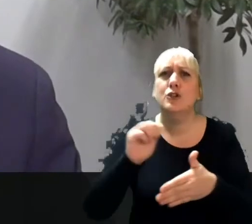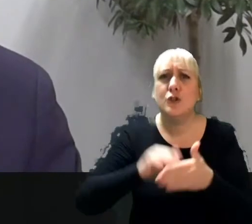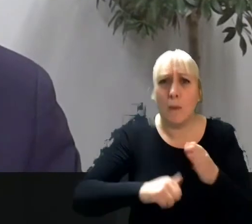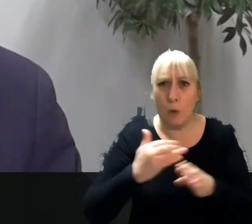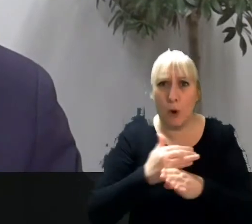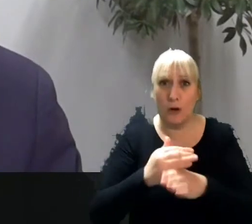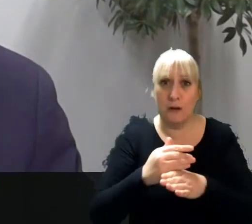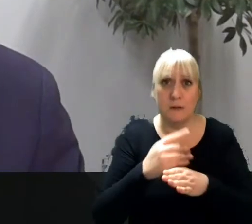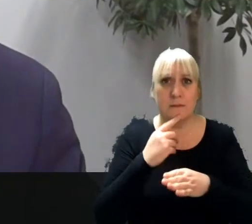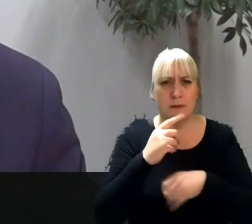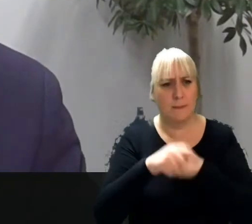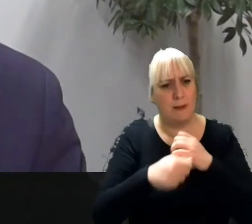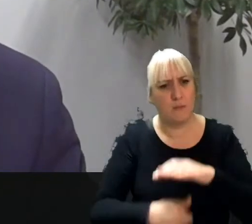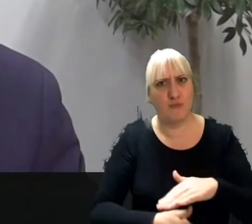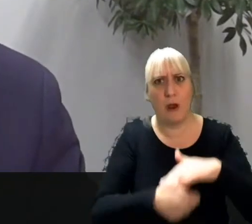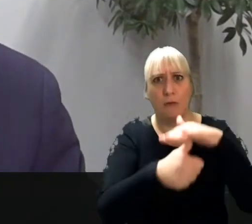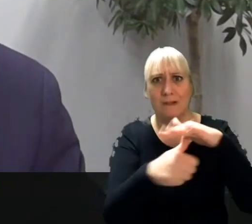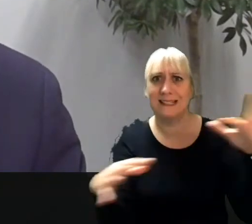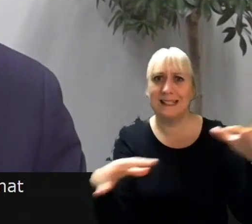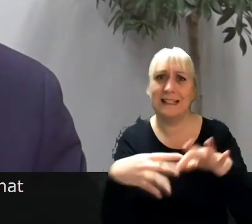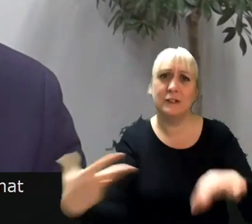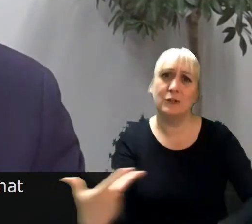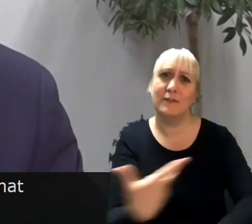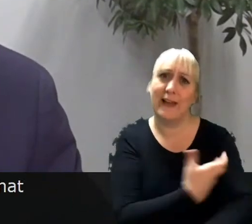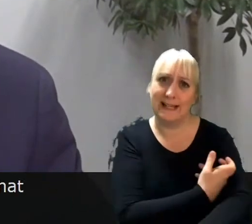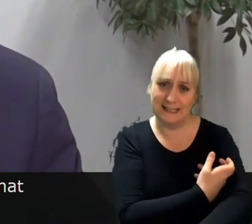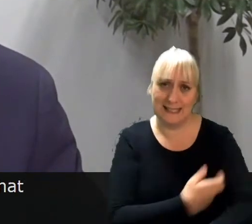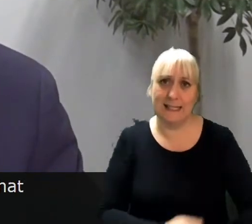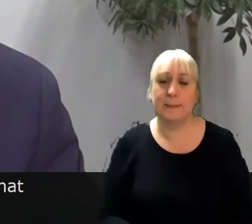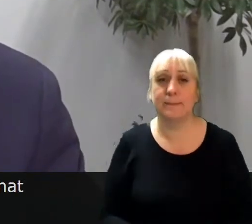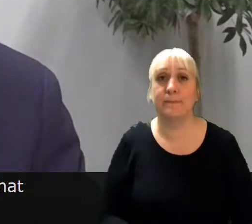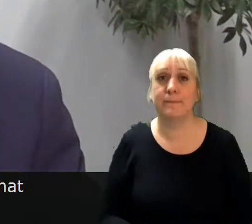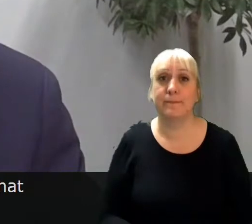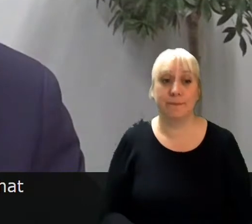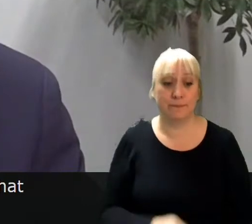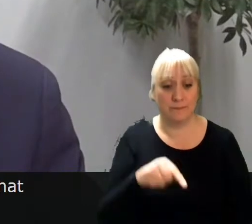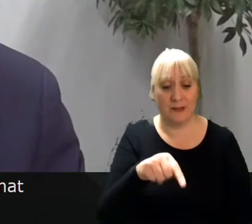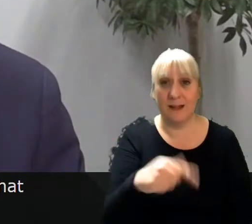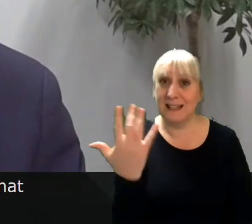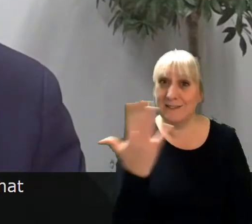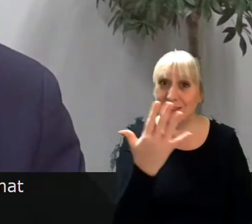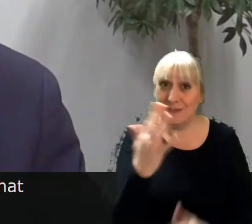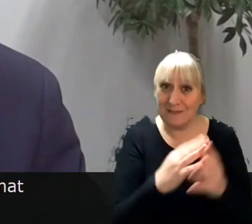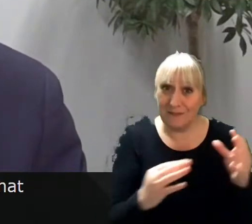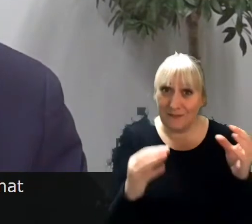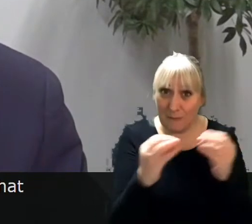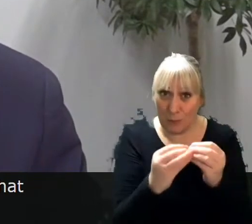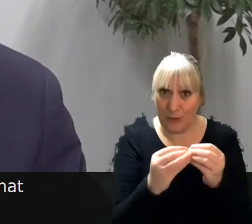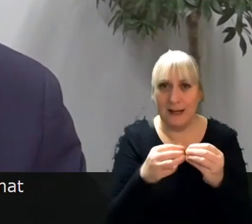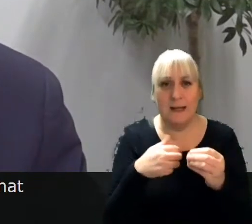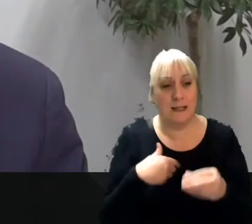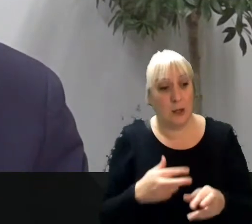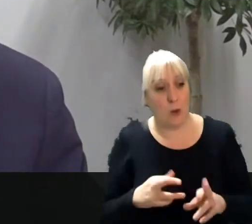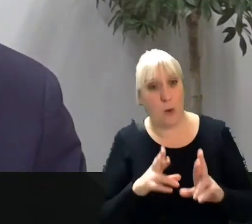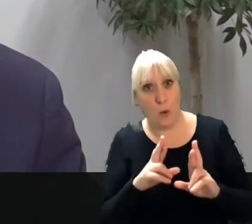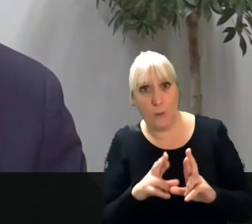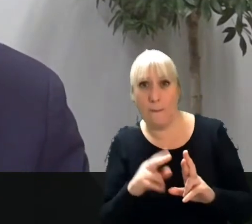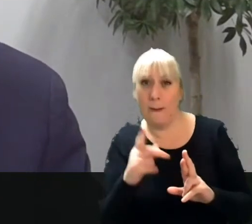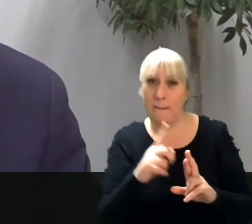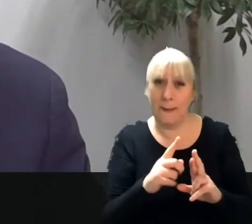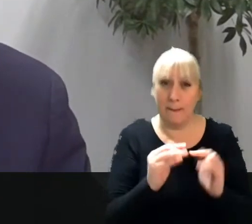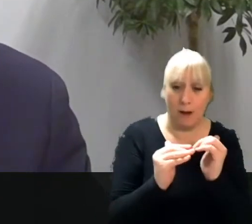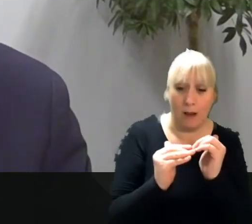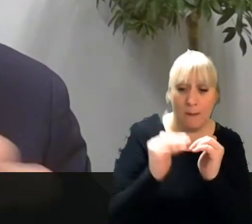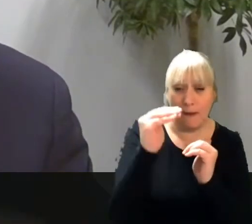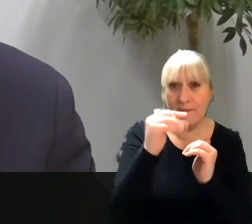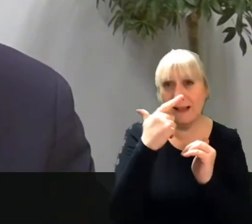comes to the vaccine. Hopefully by the 15th of February, we'll have made sure that those above the age of 70, above the age of 80, those